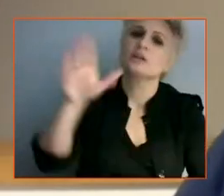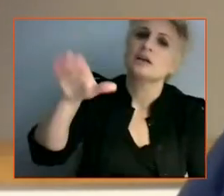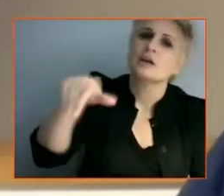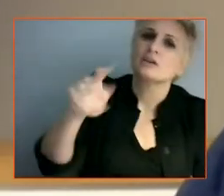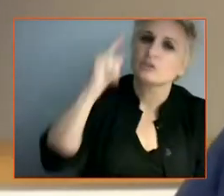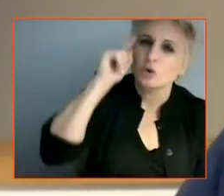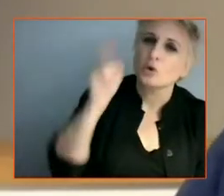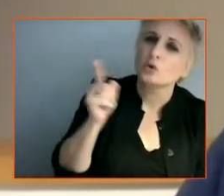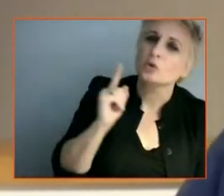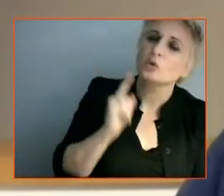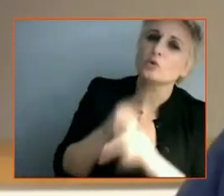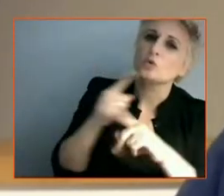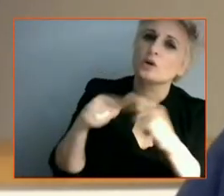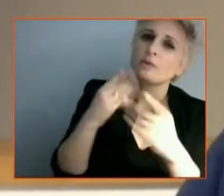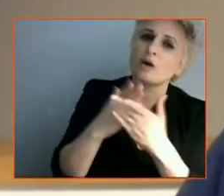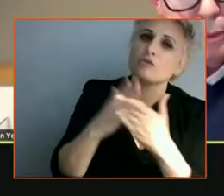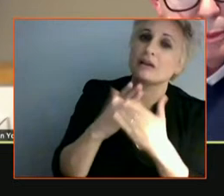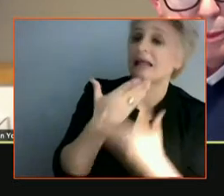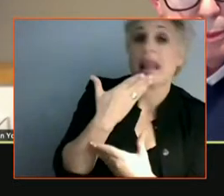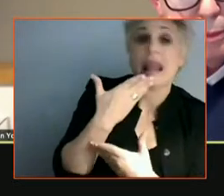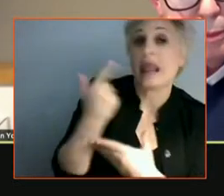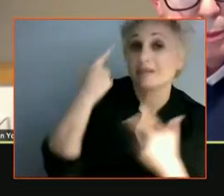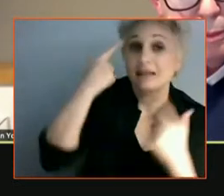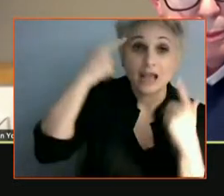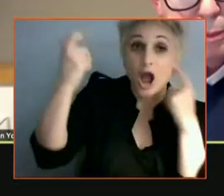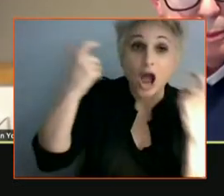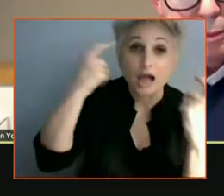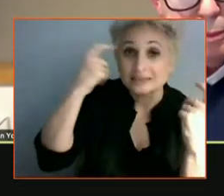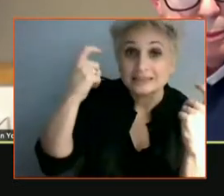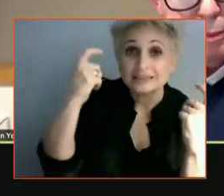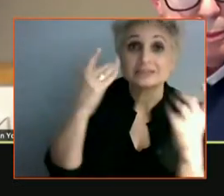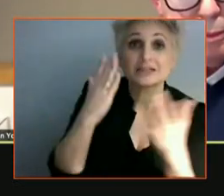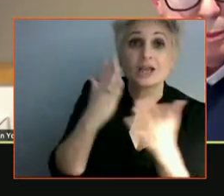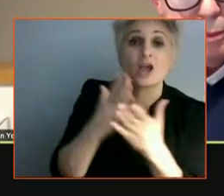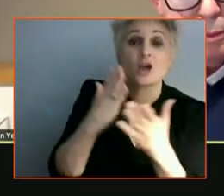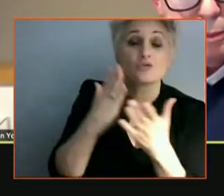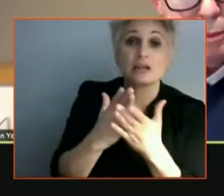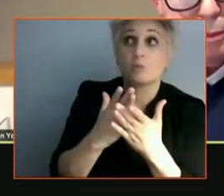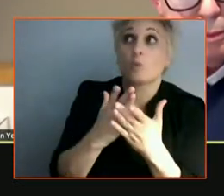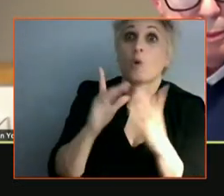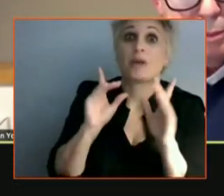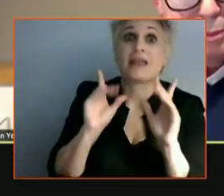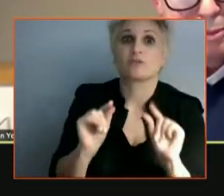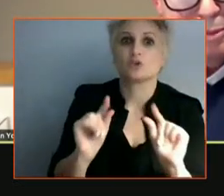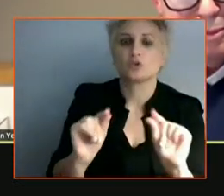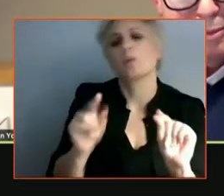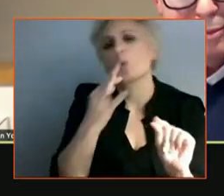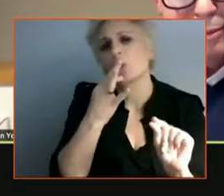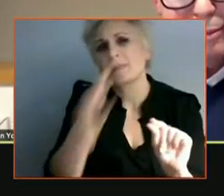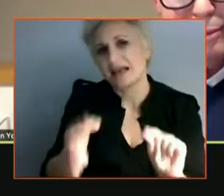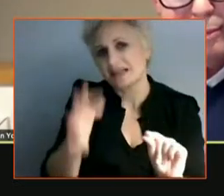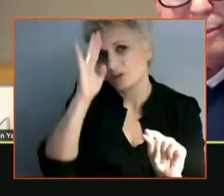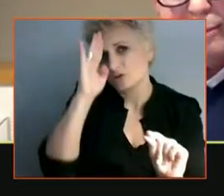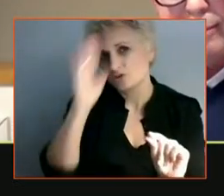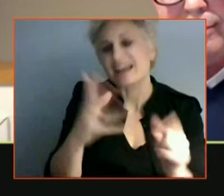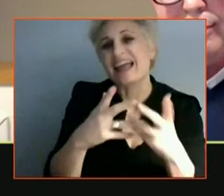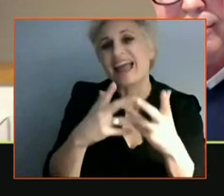So you're talking about really lovely ideas and what we need to do is what I'm asking you. How will you